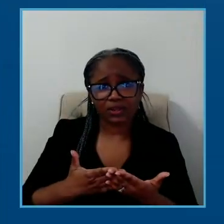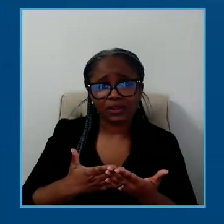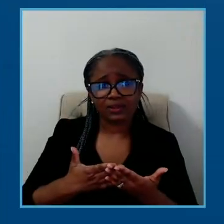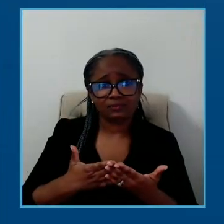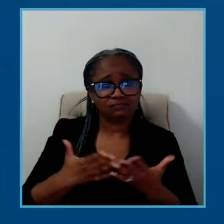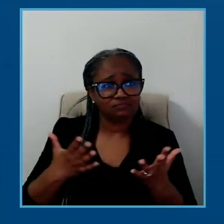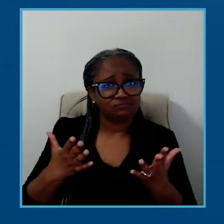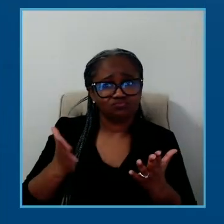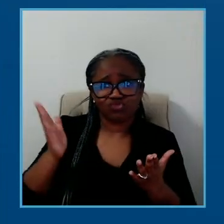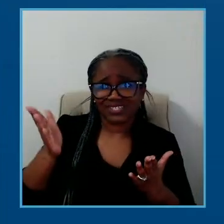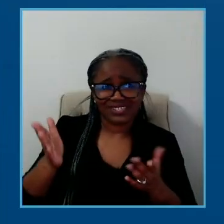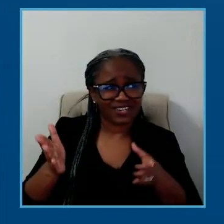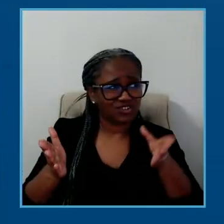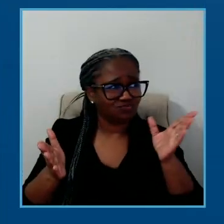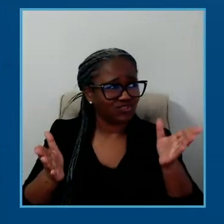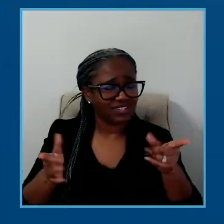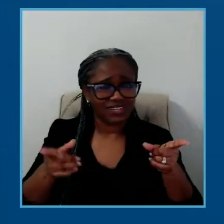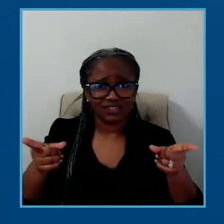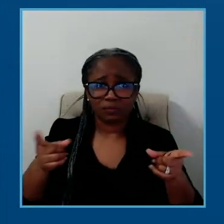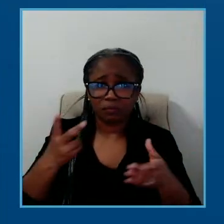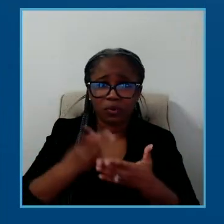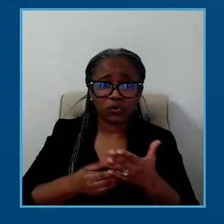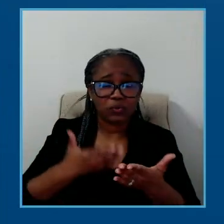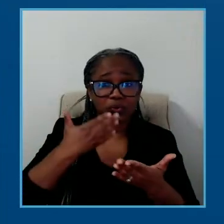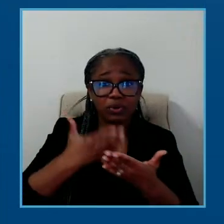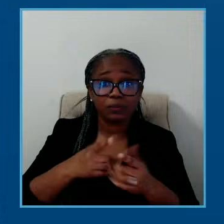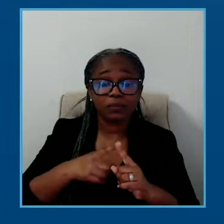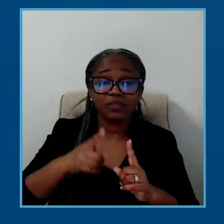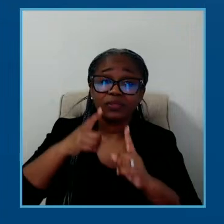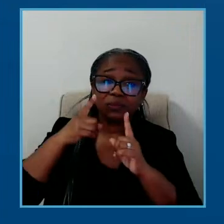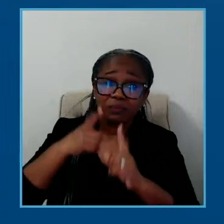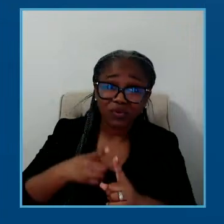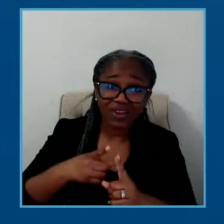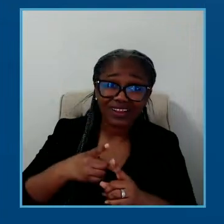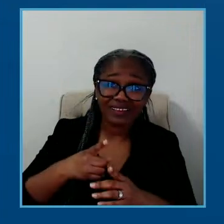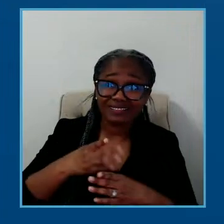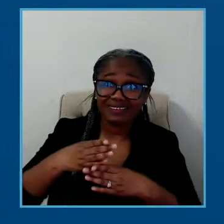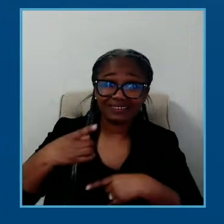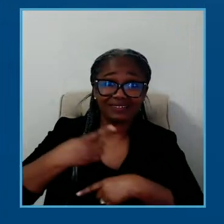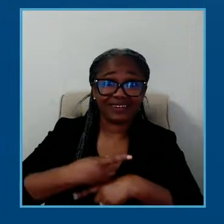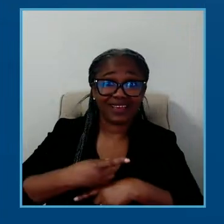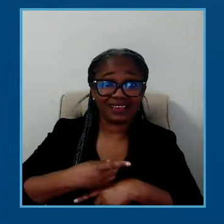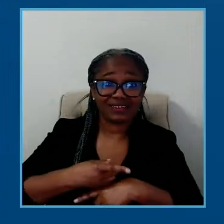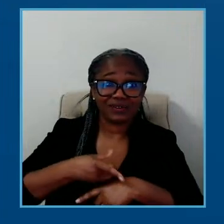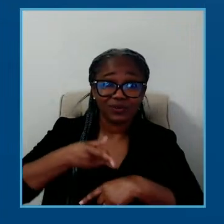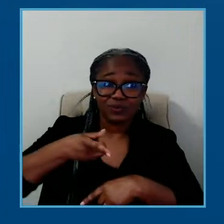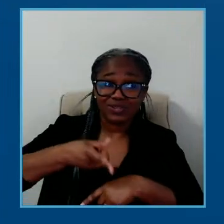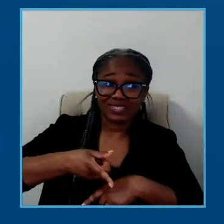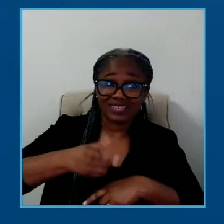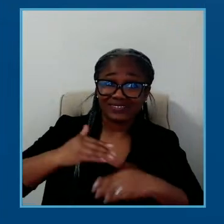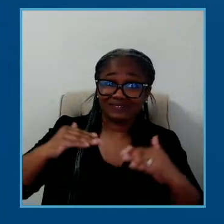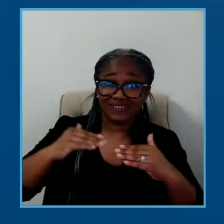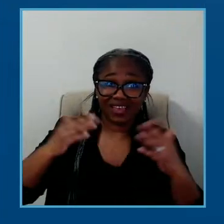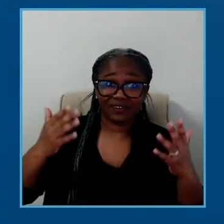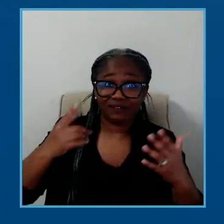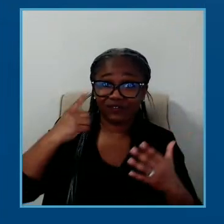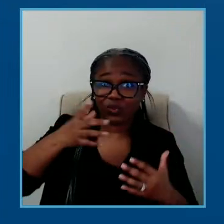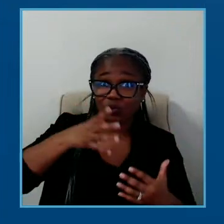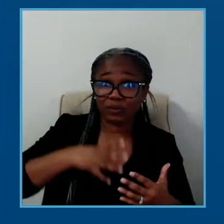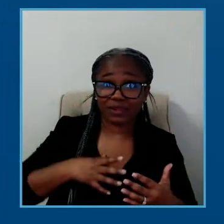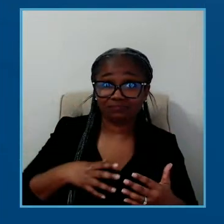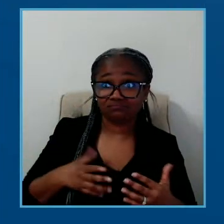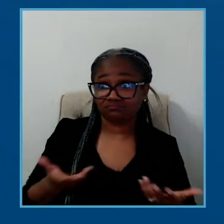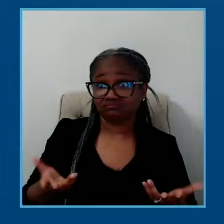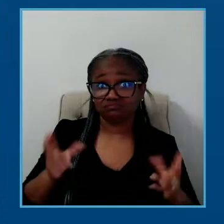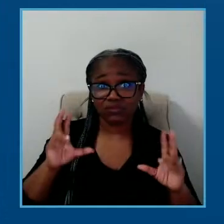fair, fair to the women candidates? And the answer is no. I mean, I can't see how it's fair. And if it's not fair, then the answer